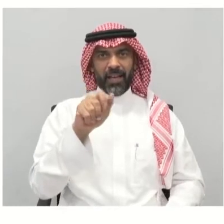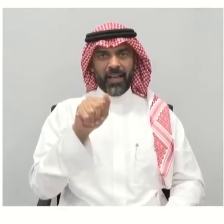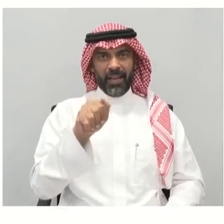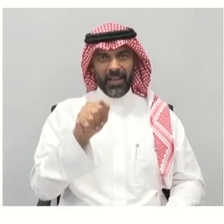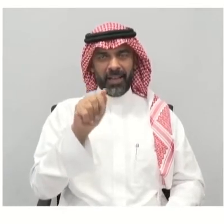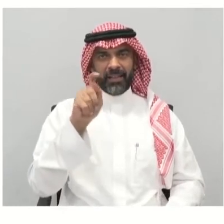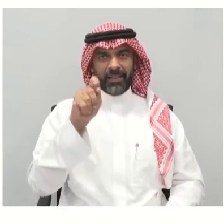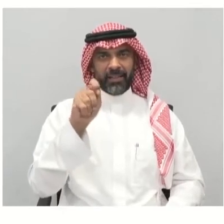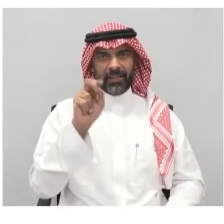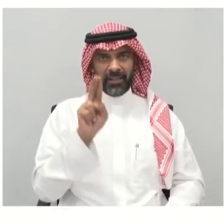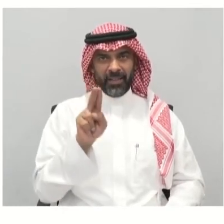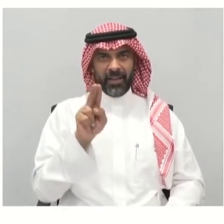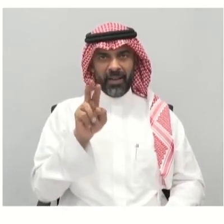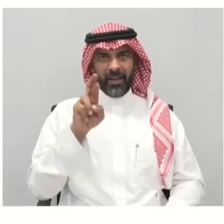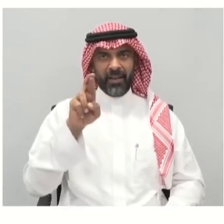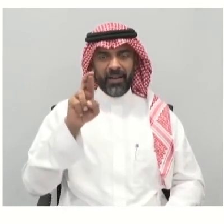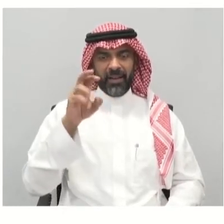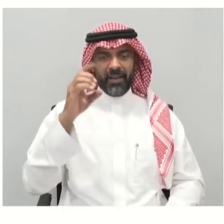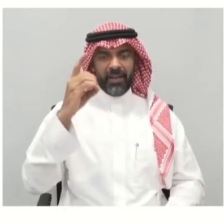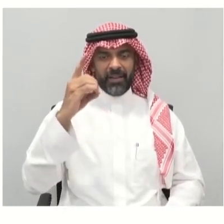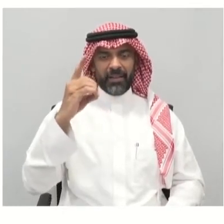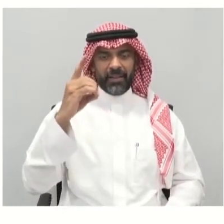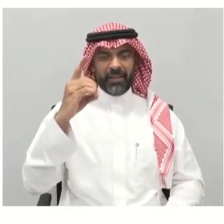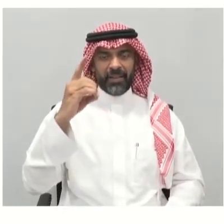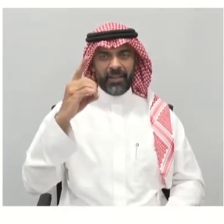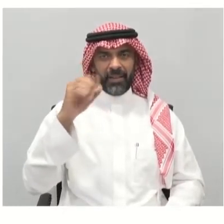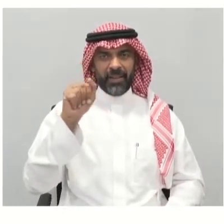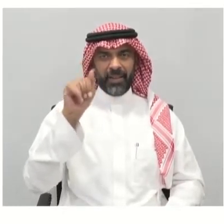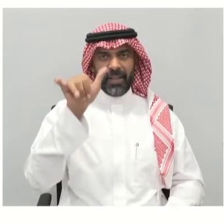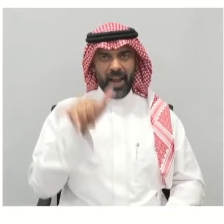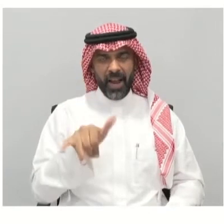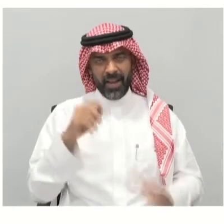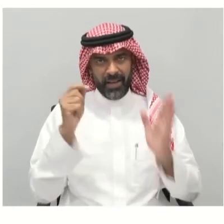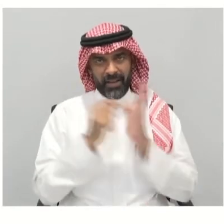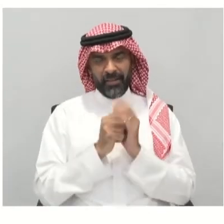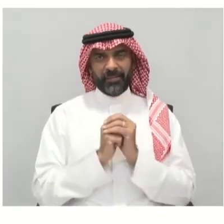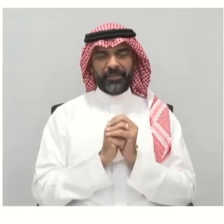Saturday. Full stop. I like Saturday.